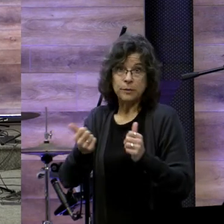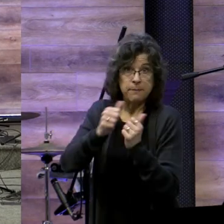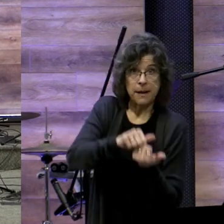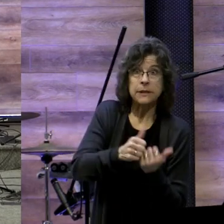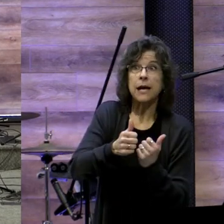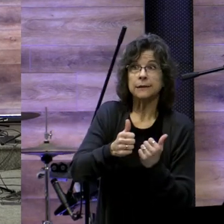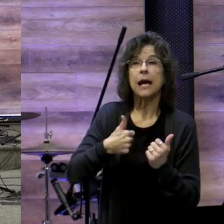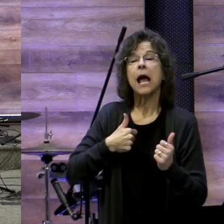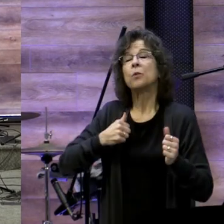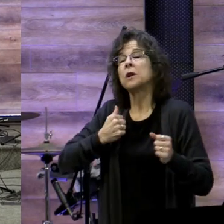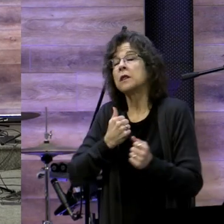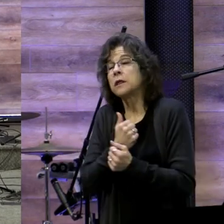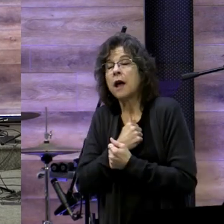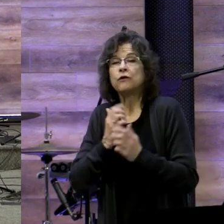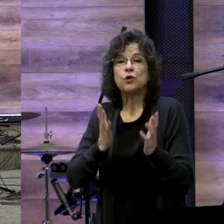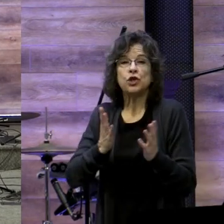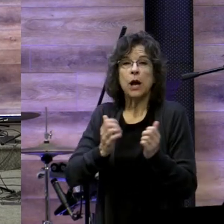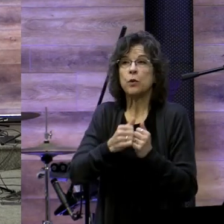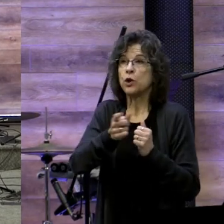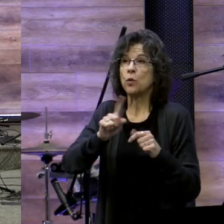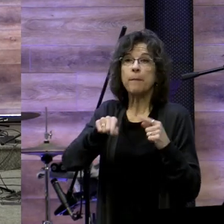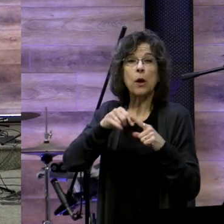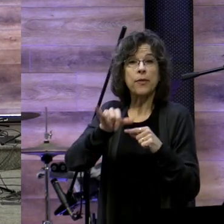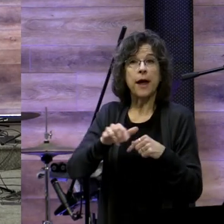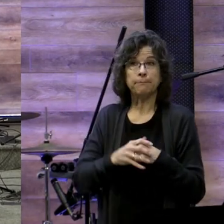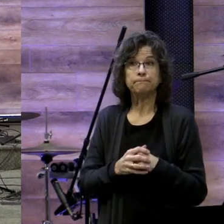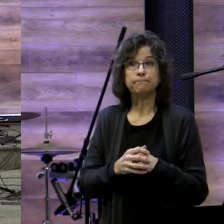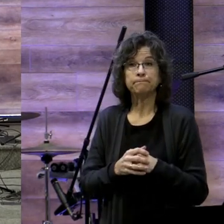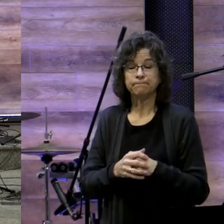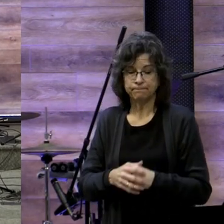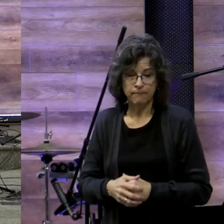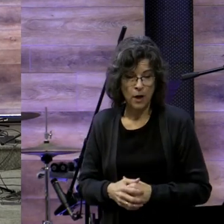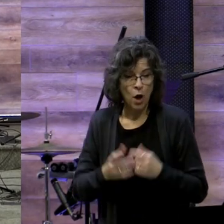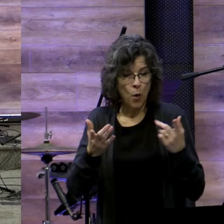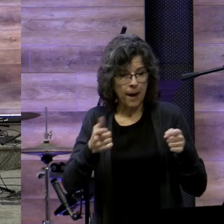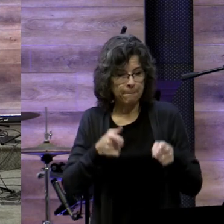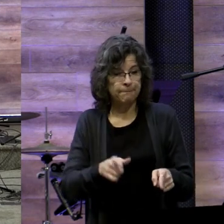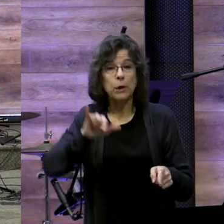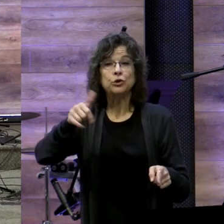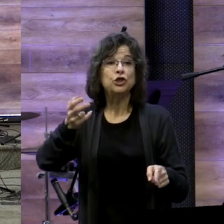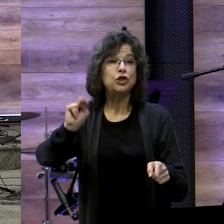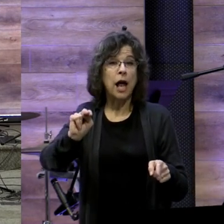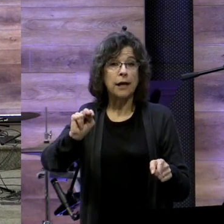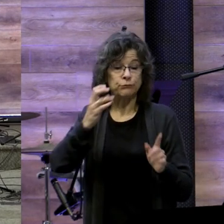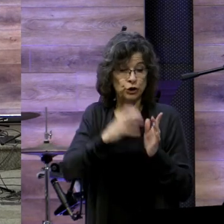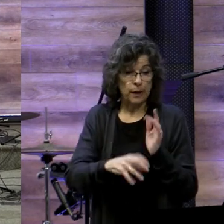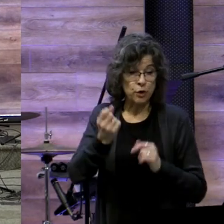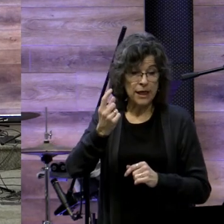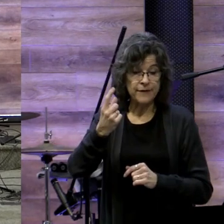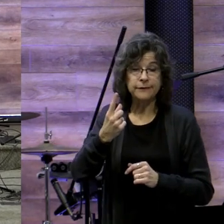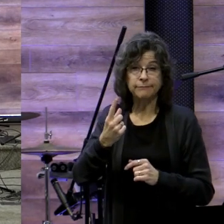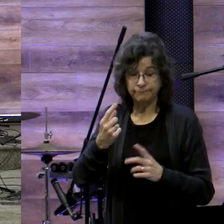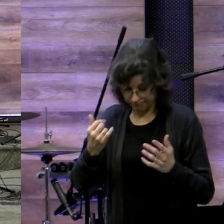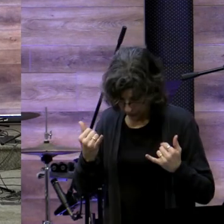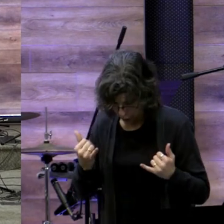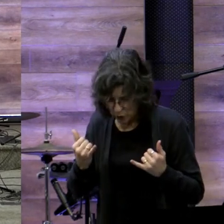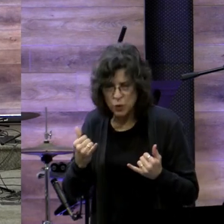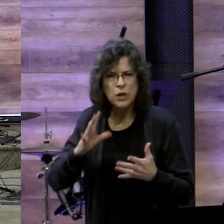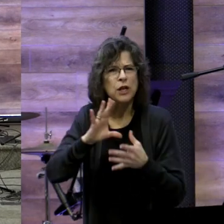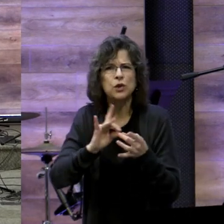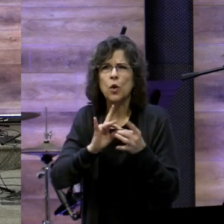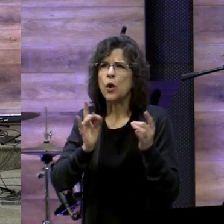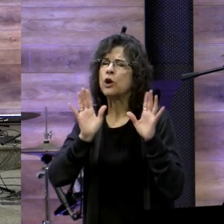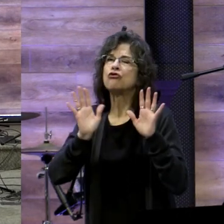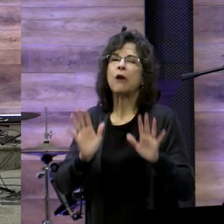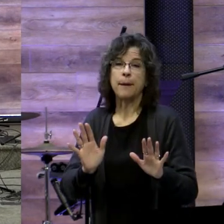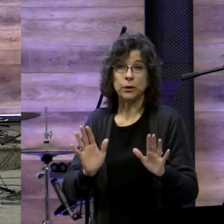can get it on the schedule. So we'll be in John chapter 11. We've been going through the Gospel of John together, and today's story is pretty incredible. So would you